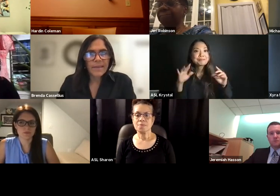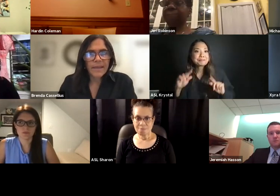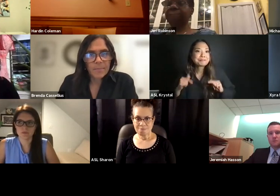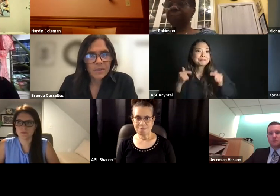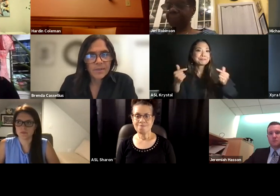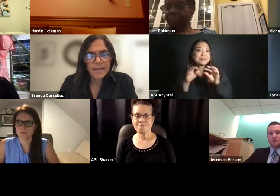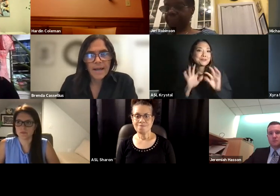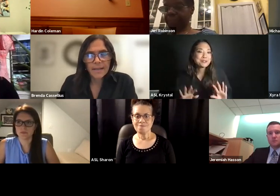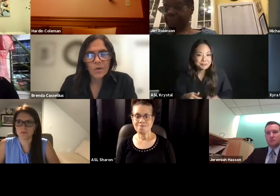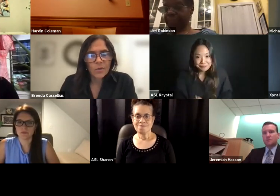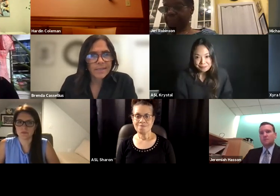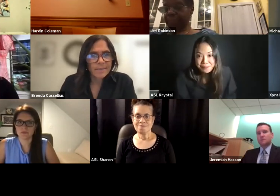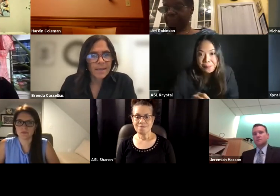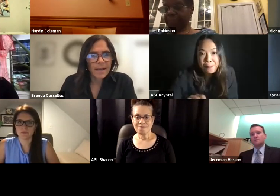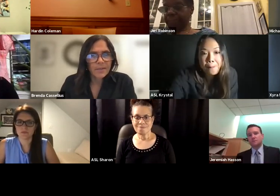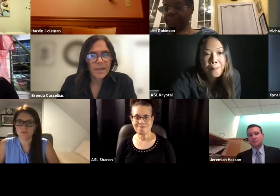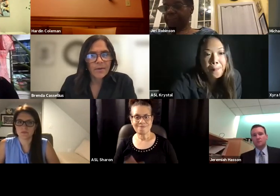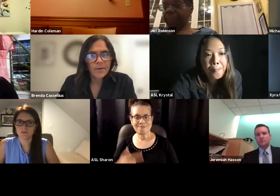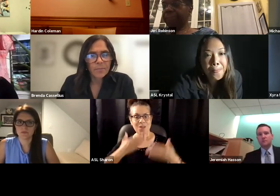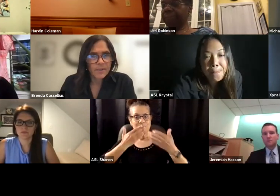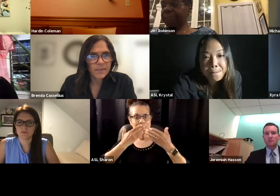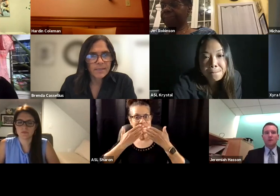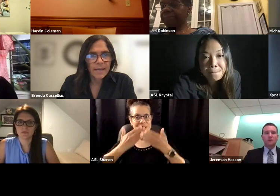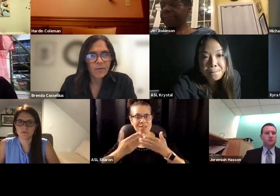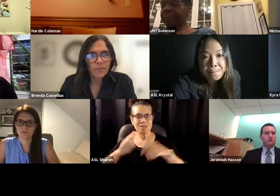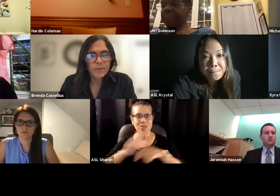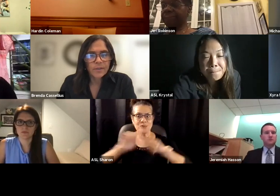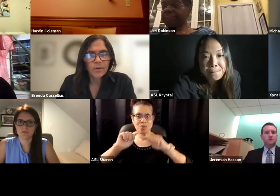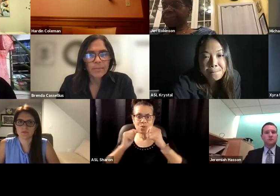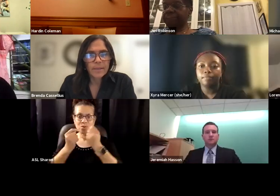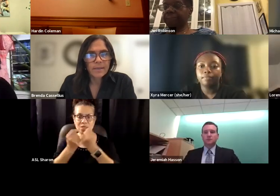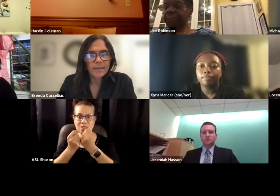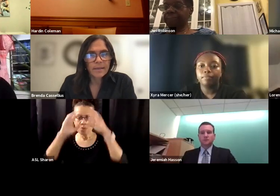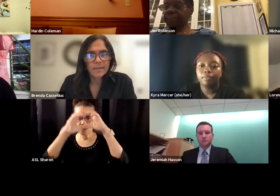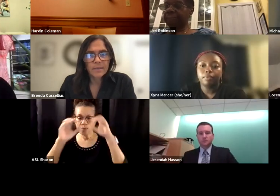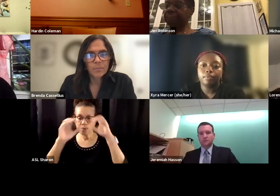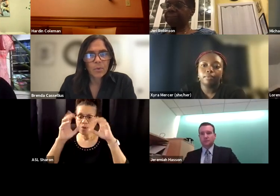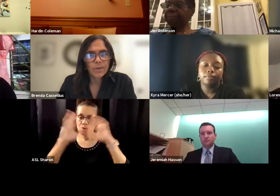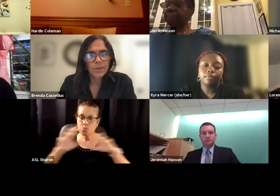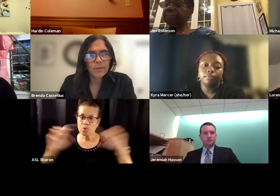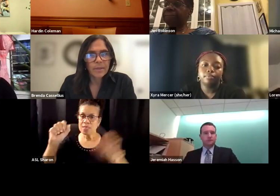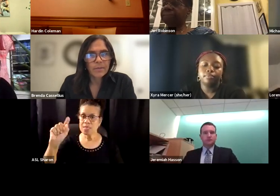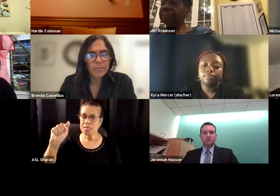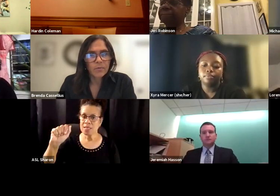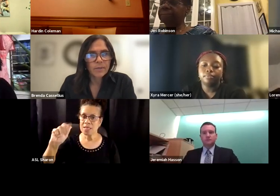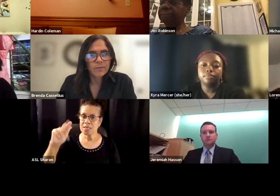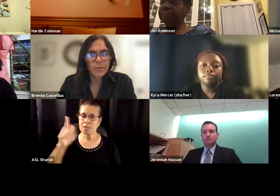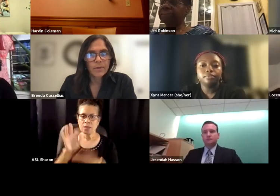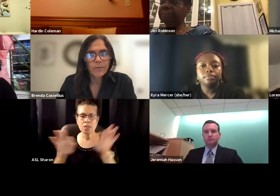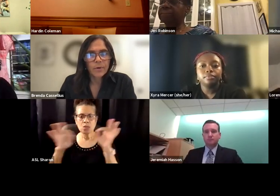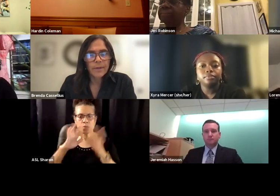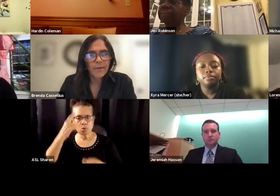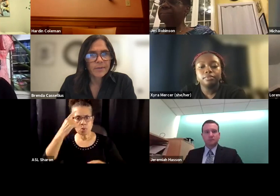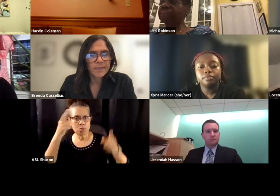i want to thank mr hassan and the whole team that got together and president tang for this agreement i think it's an important agreement to move us